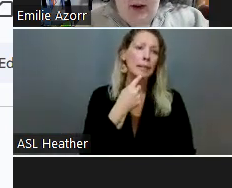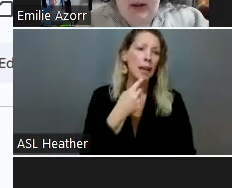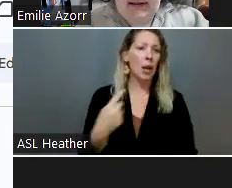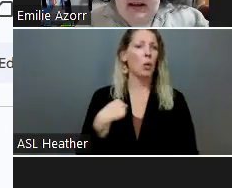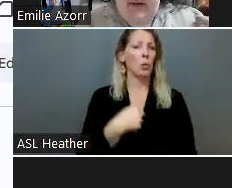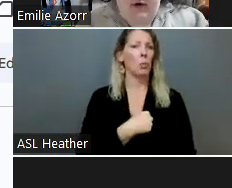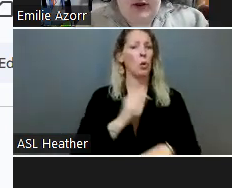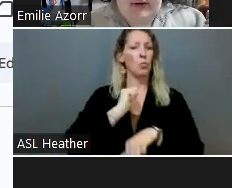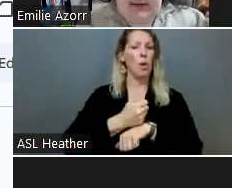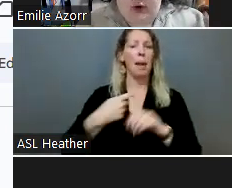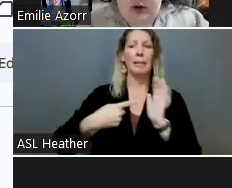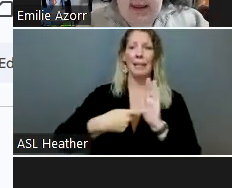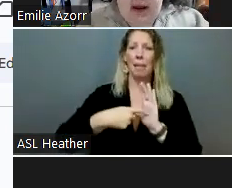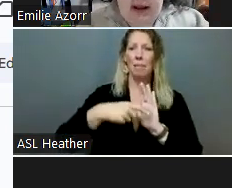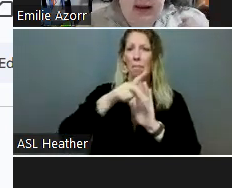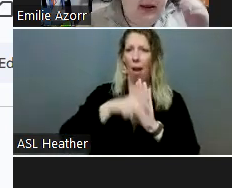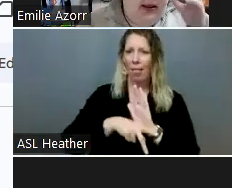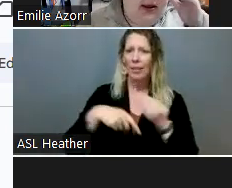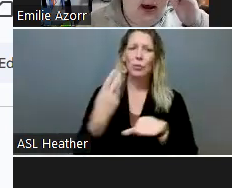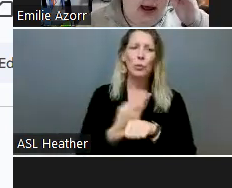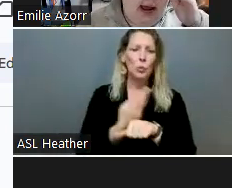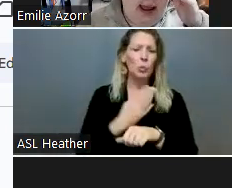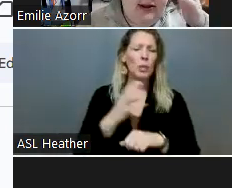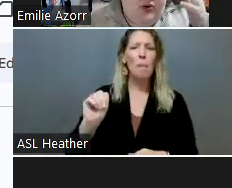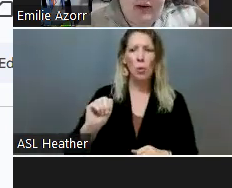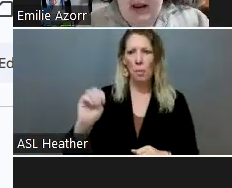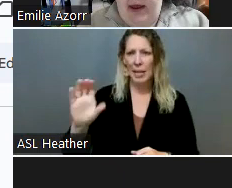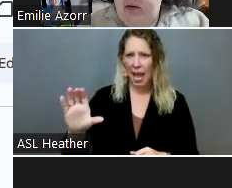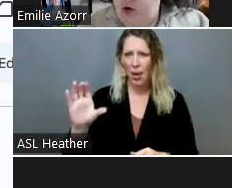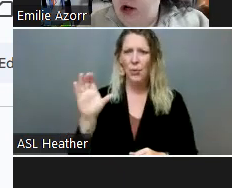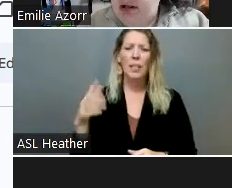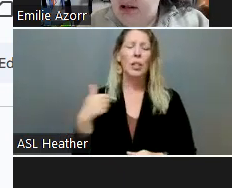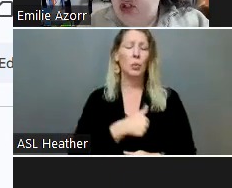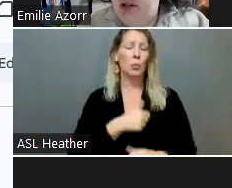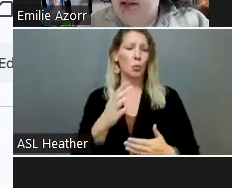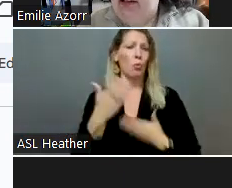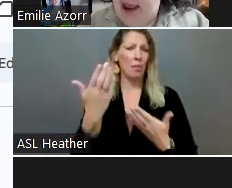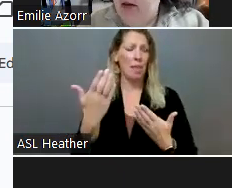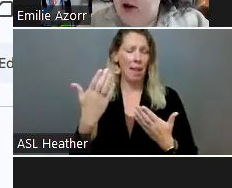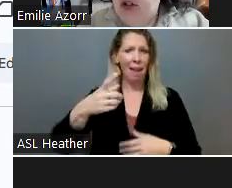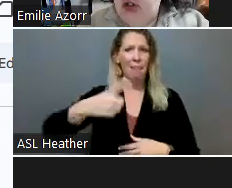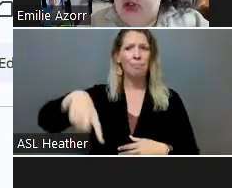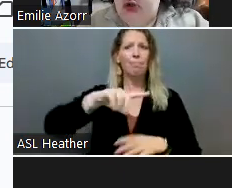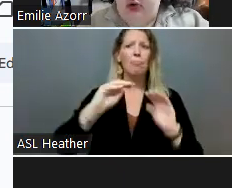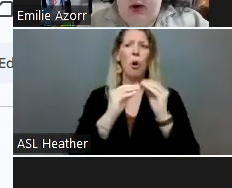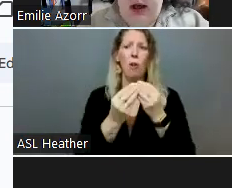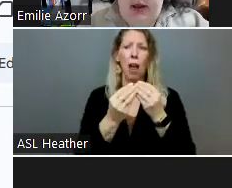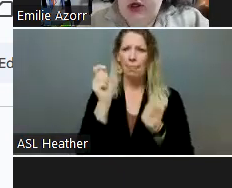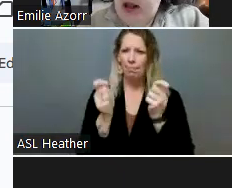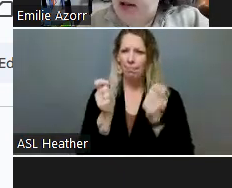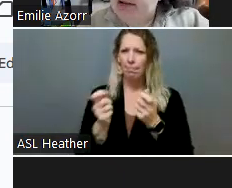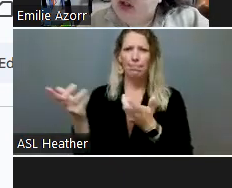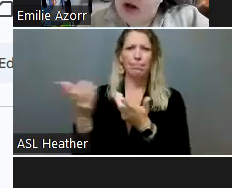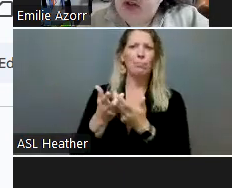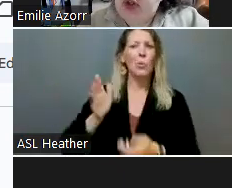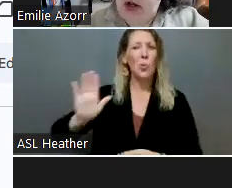the sample policy for use in Multnomah County, and we recommend that organizations tailor it to